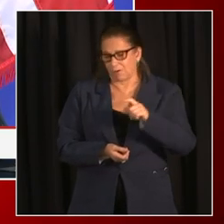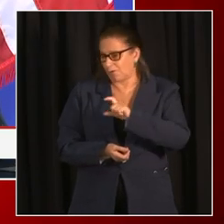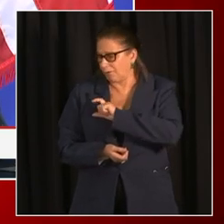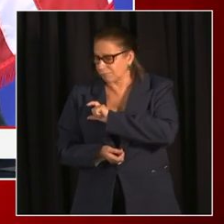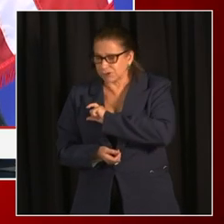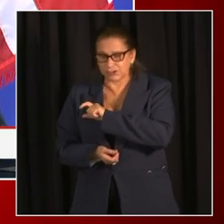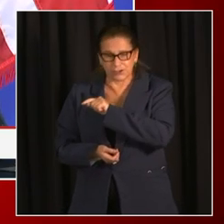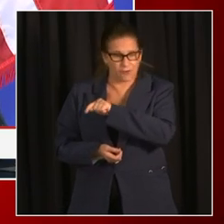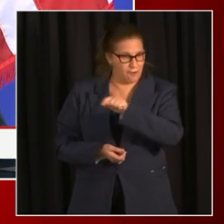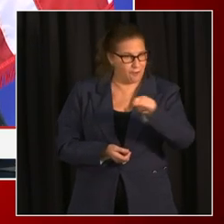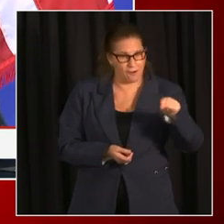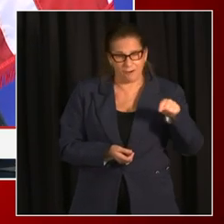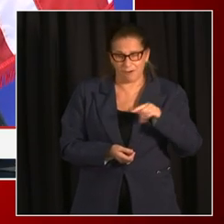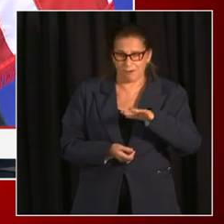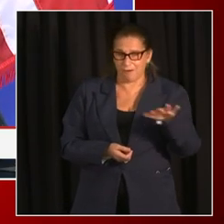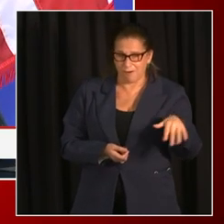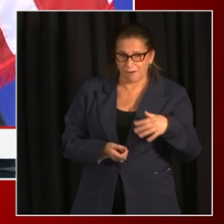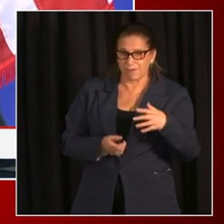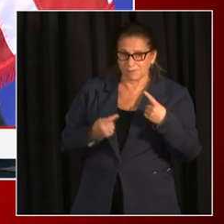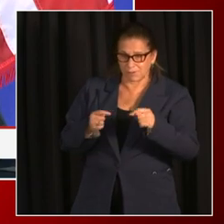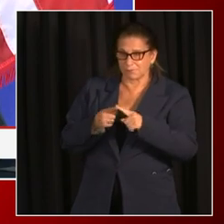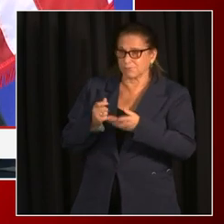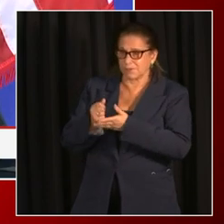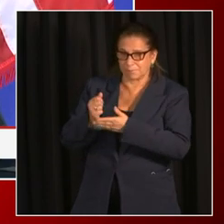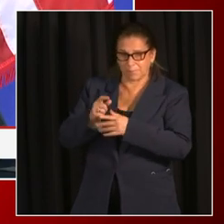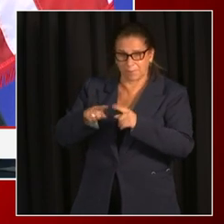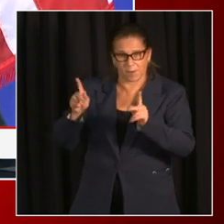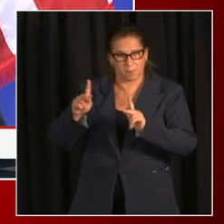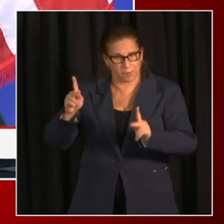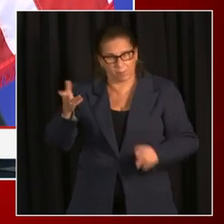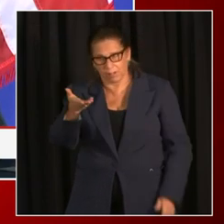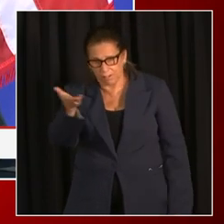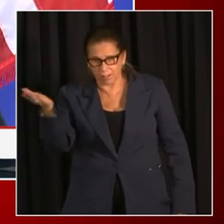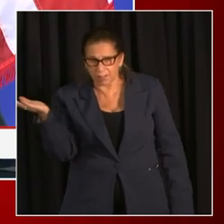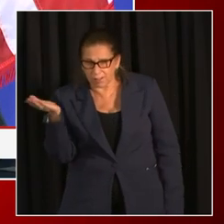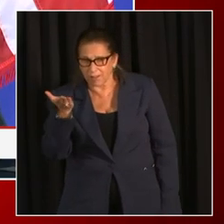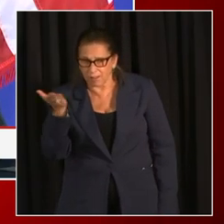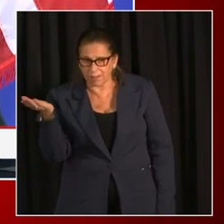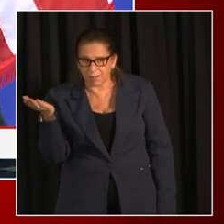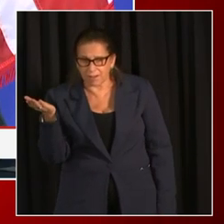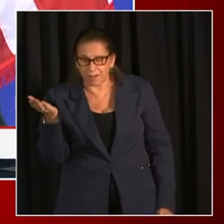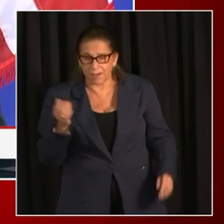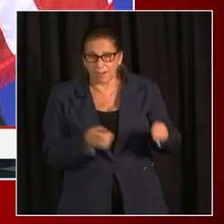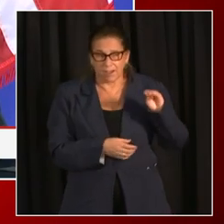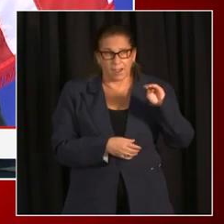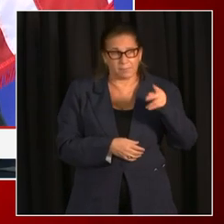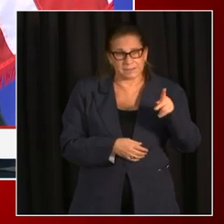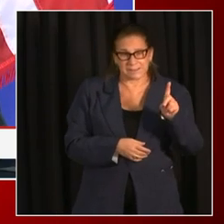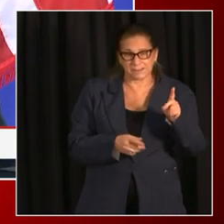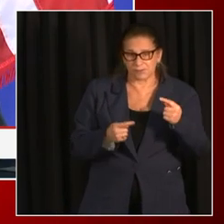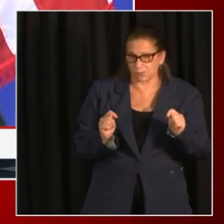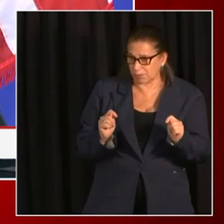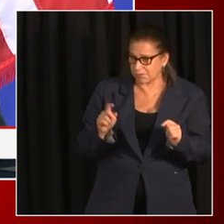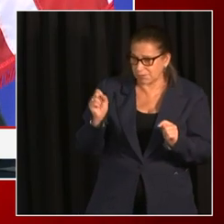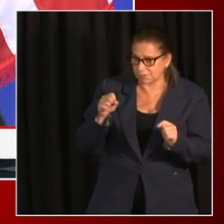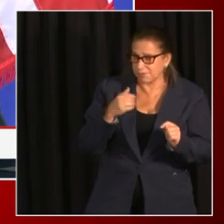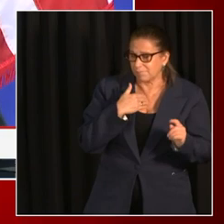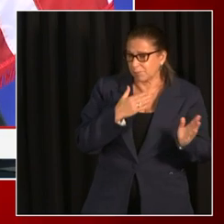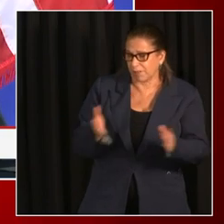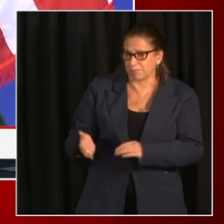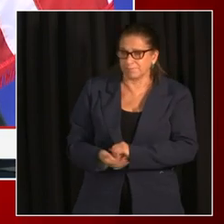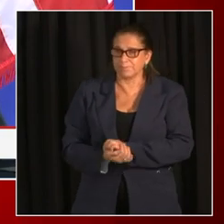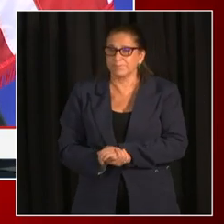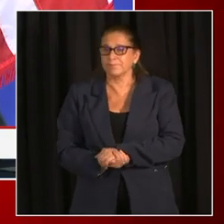officers, along with all of the MPD management, needs to have a plan. Yes,